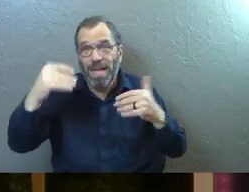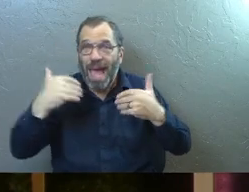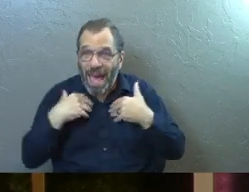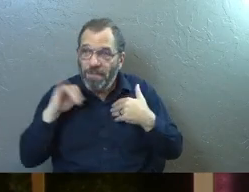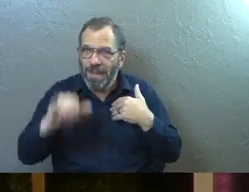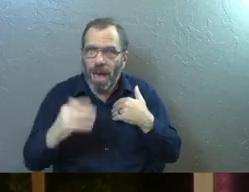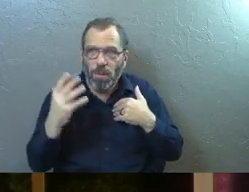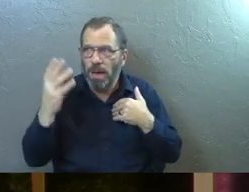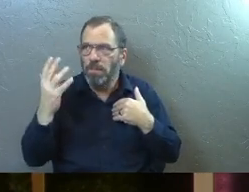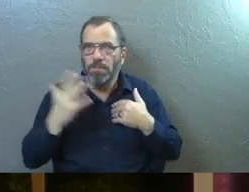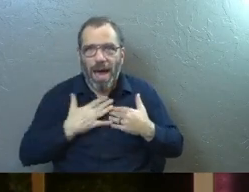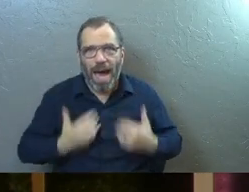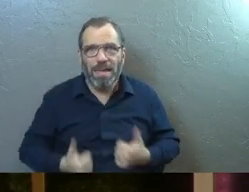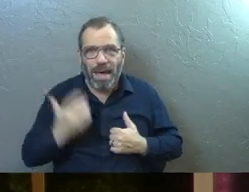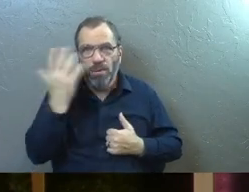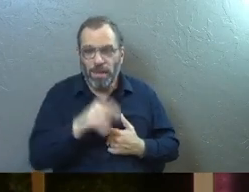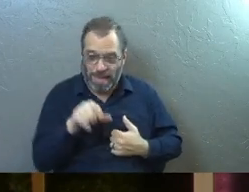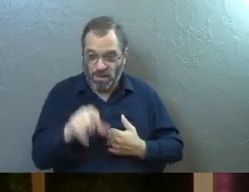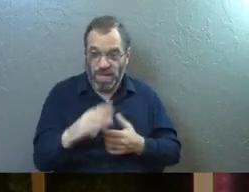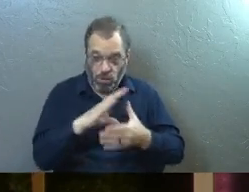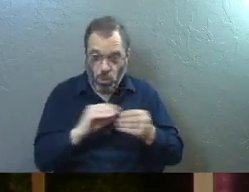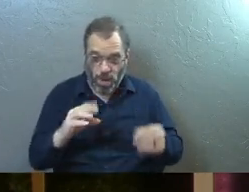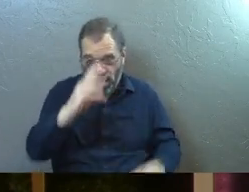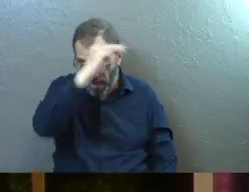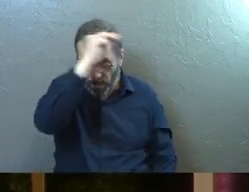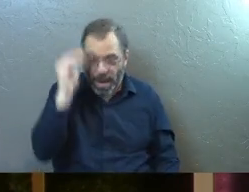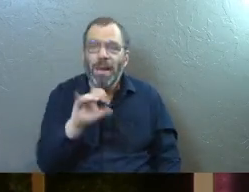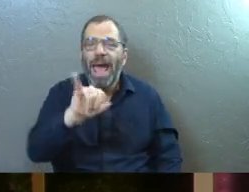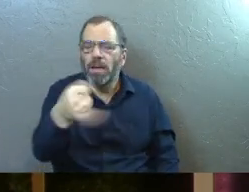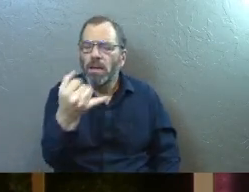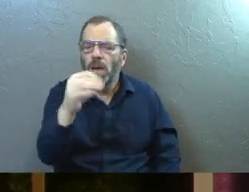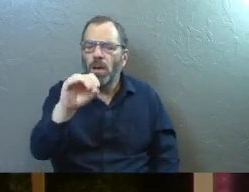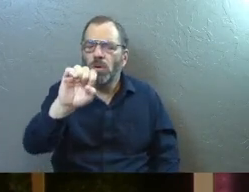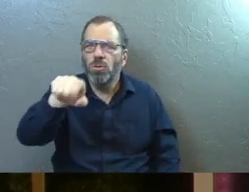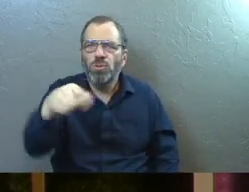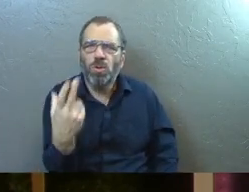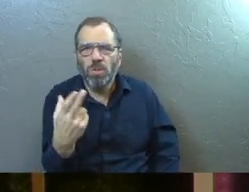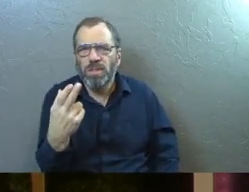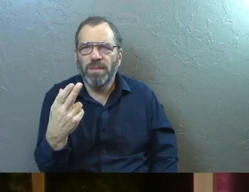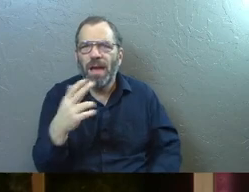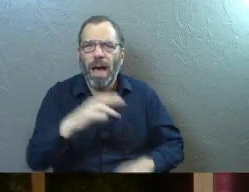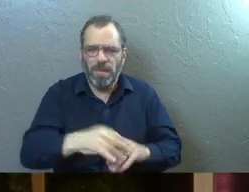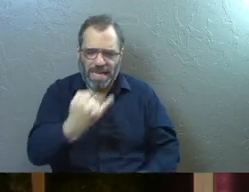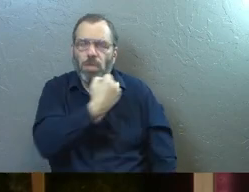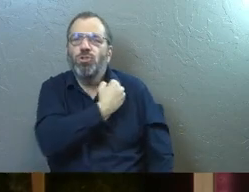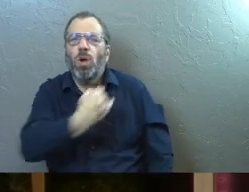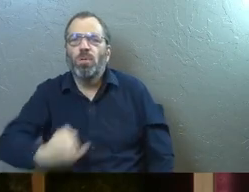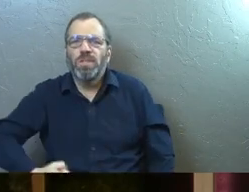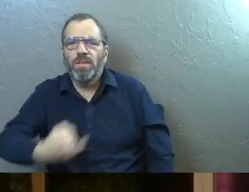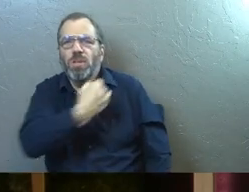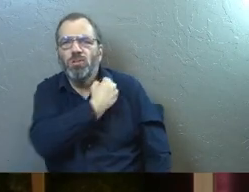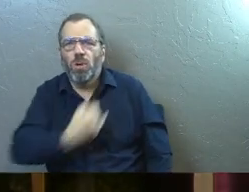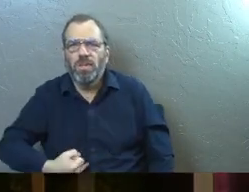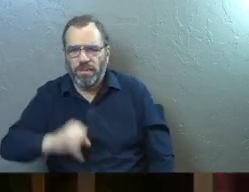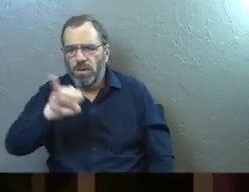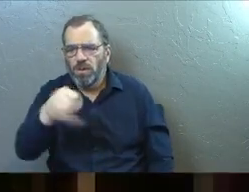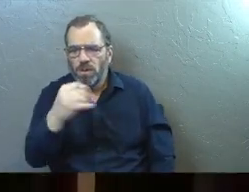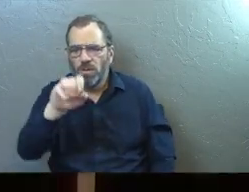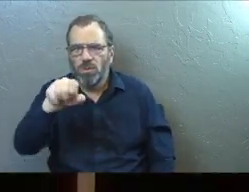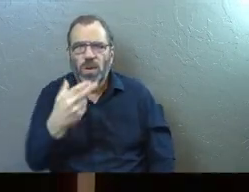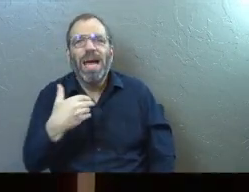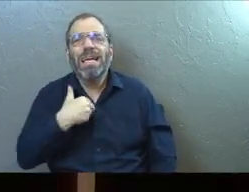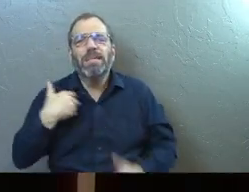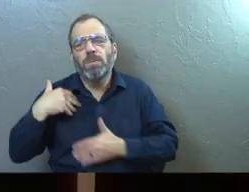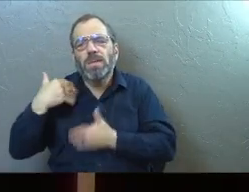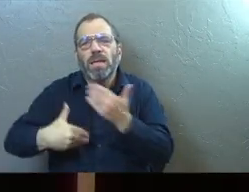is going to look. And what I think this story teaches us is when we make our expectations the ultimate and the goal and what is good, and if we